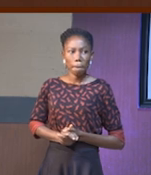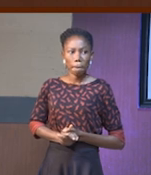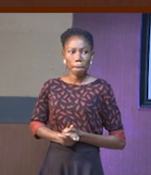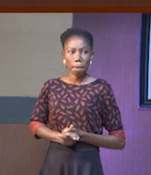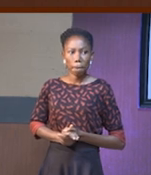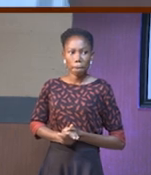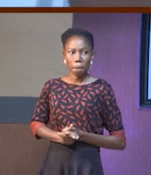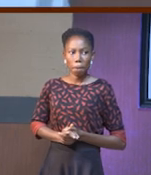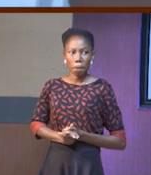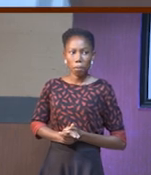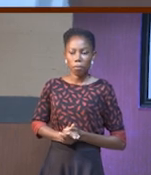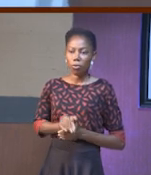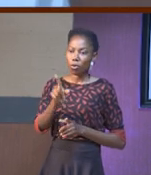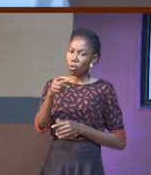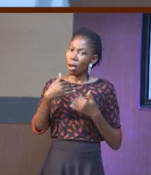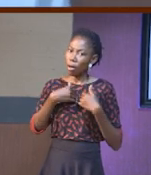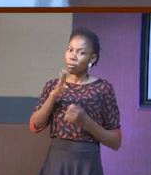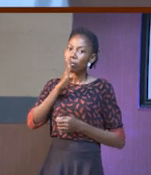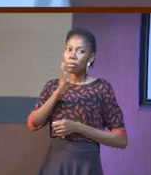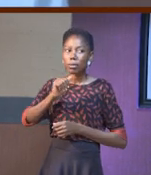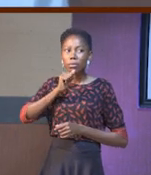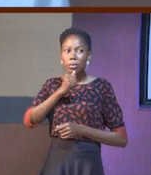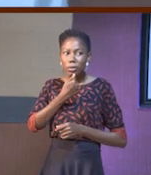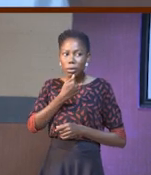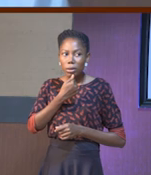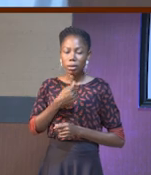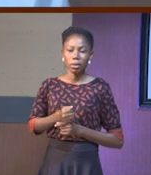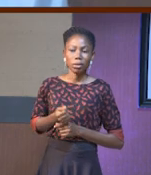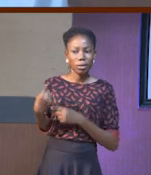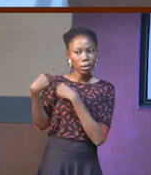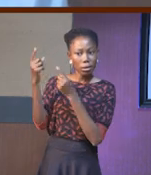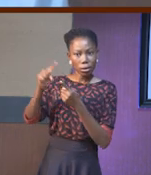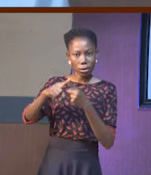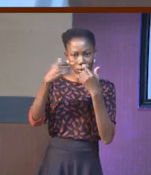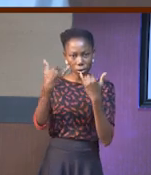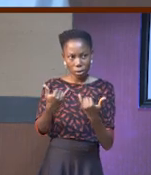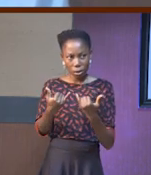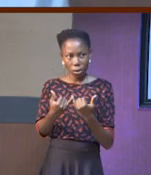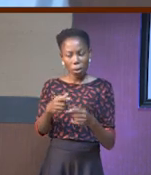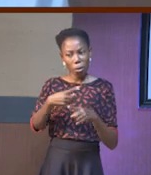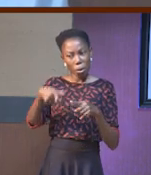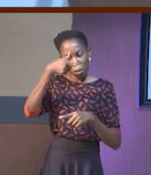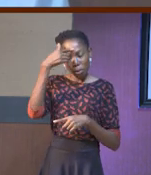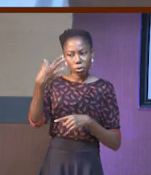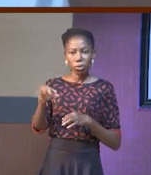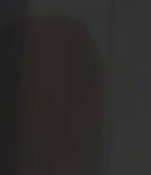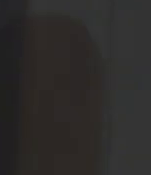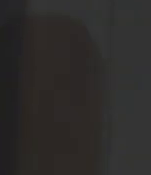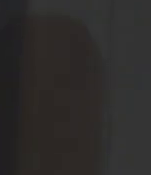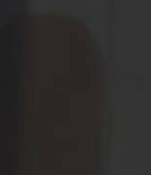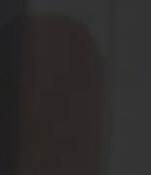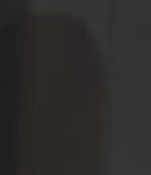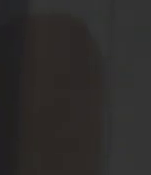Ruth, you've been this patient so far. But for the property you said you want to purchase with the